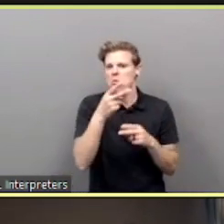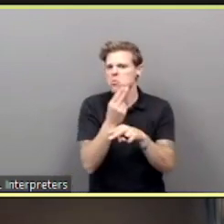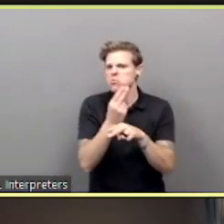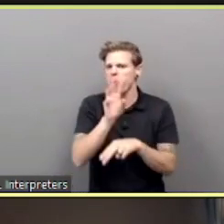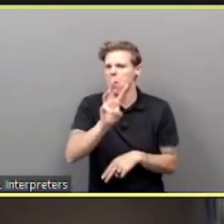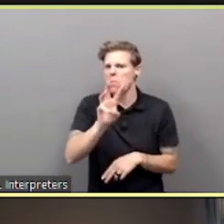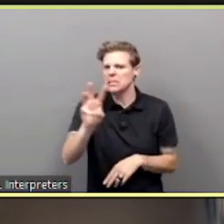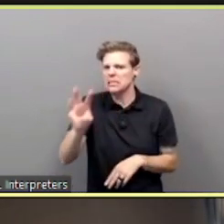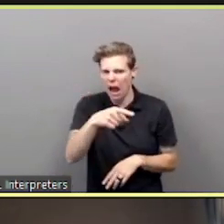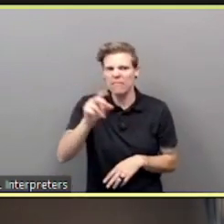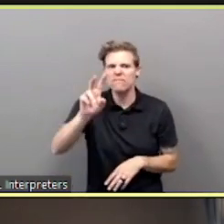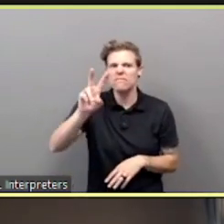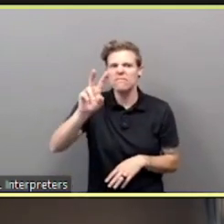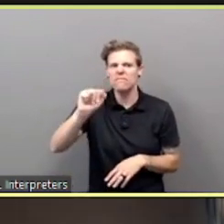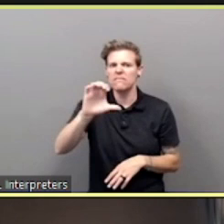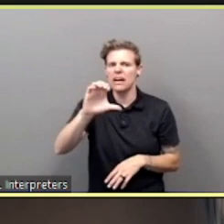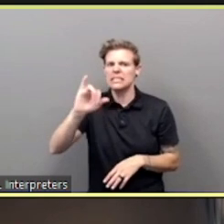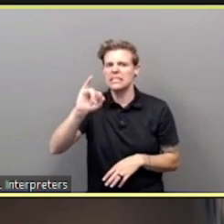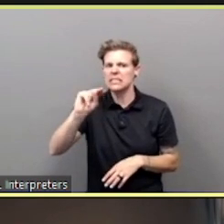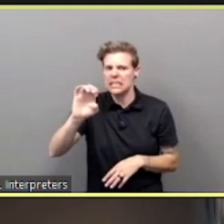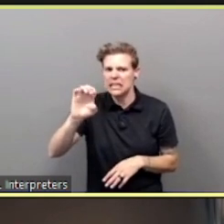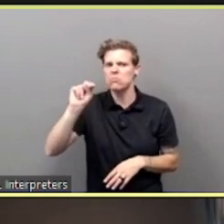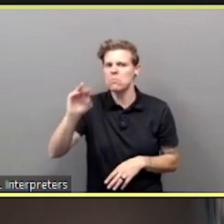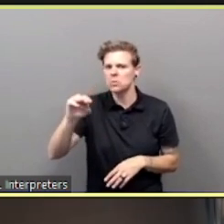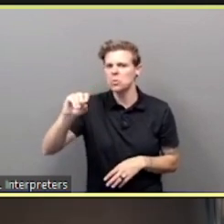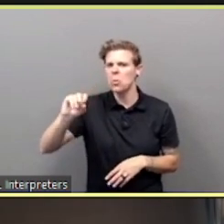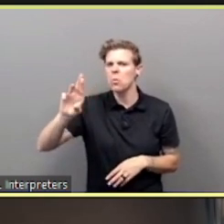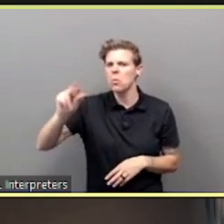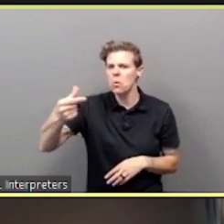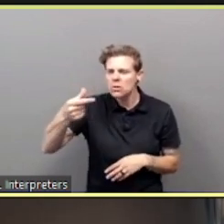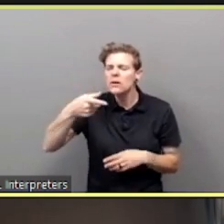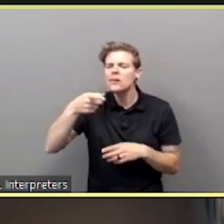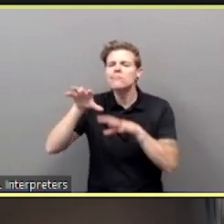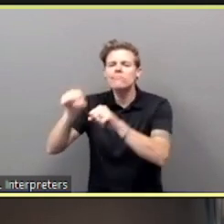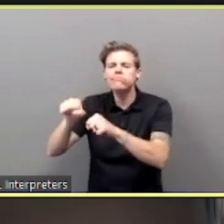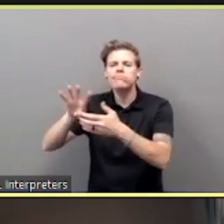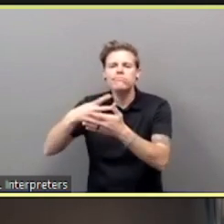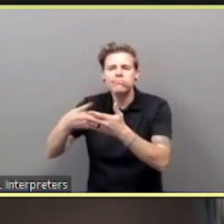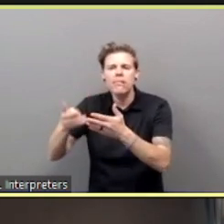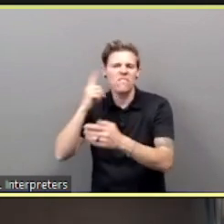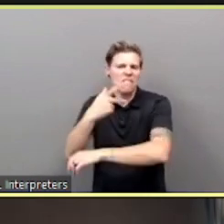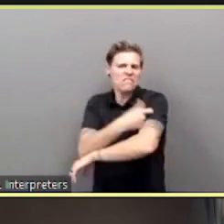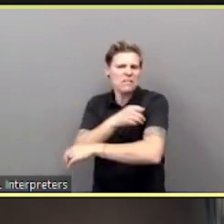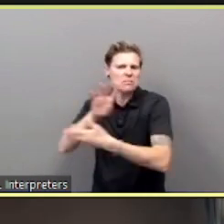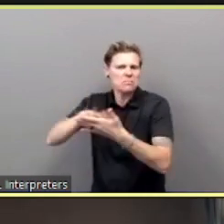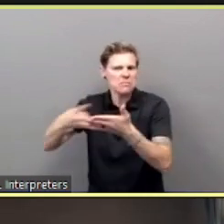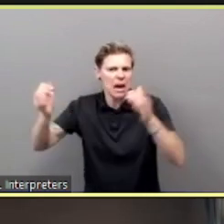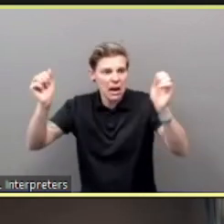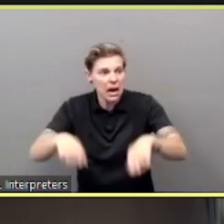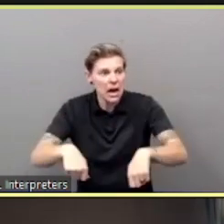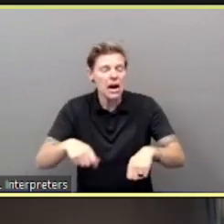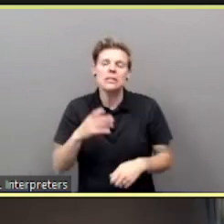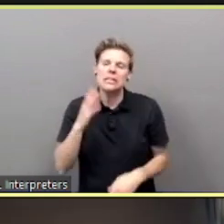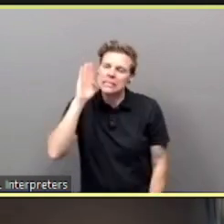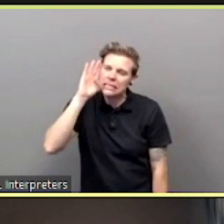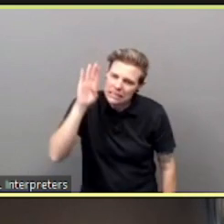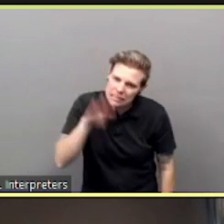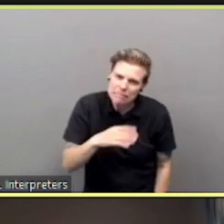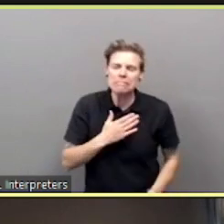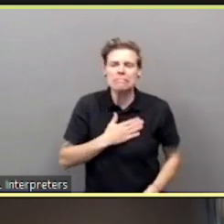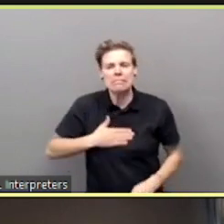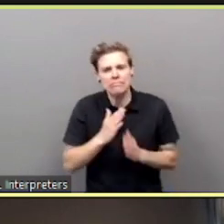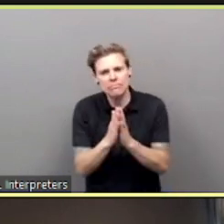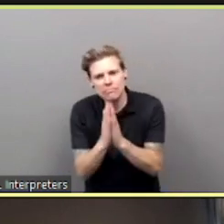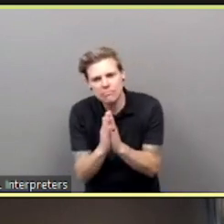do want to share with you is that, please be patient. It'll be similar in the sense that we'll have much more